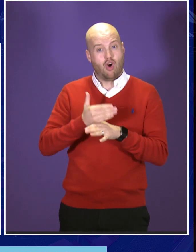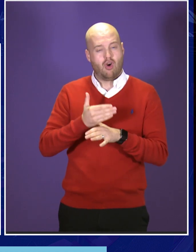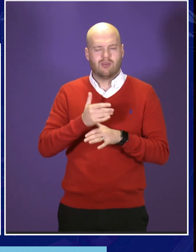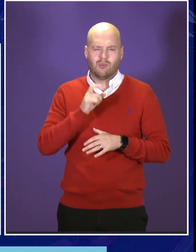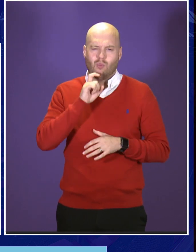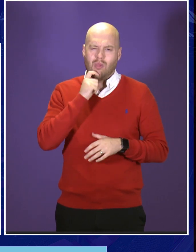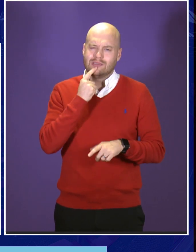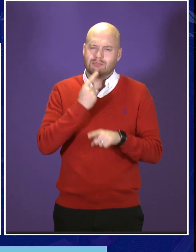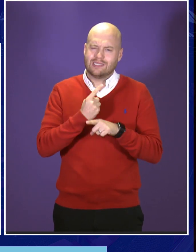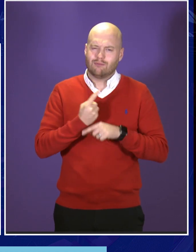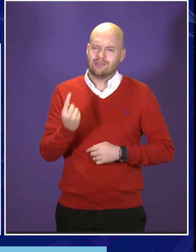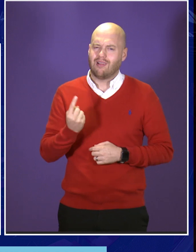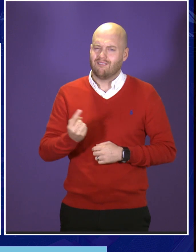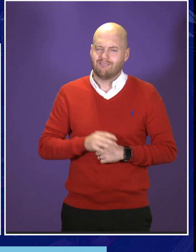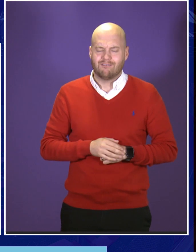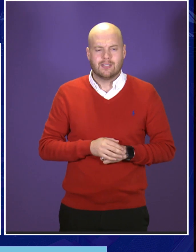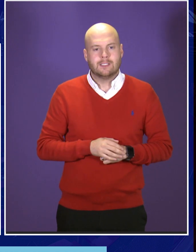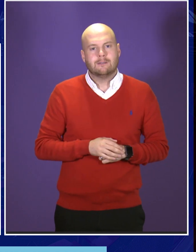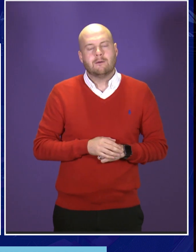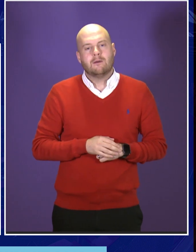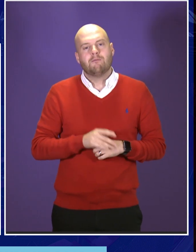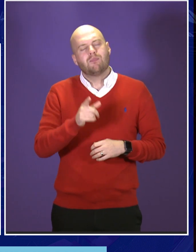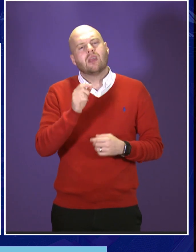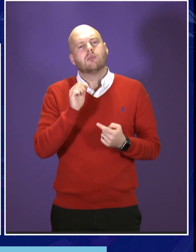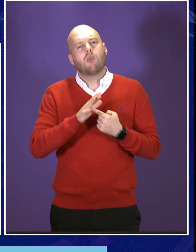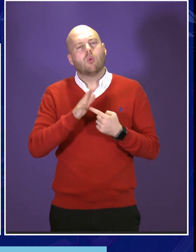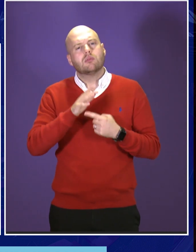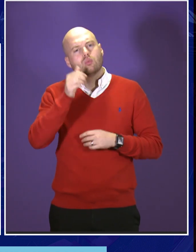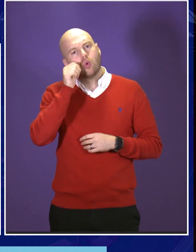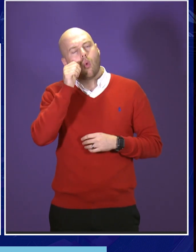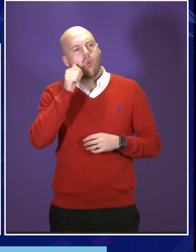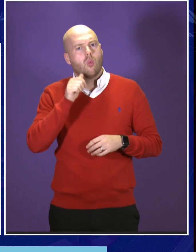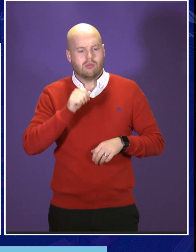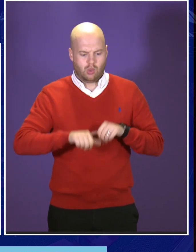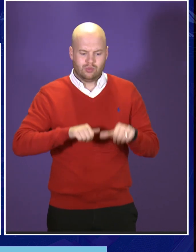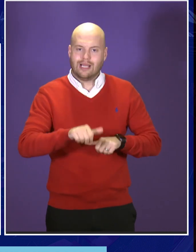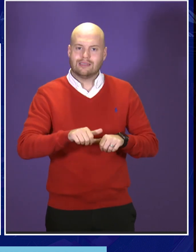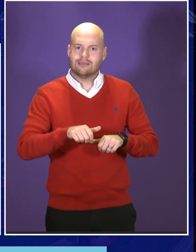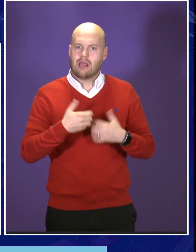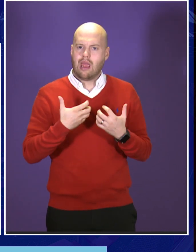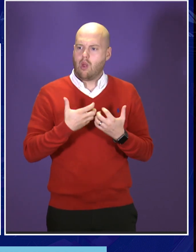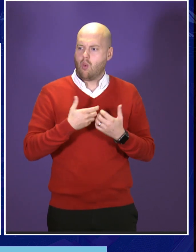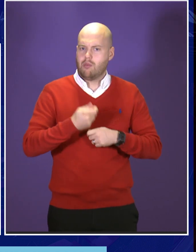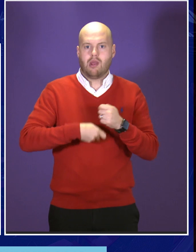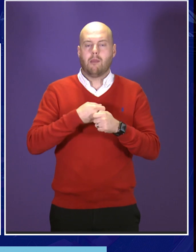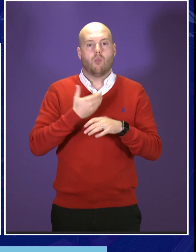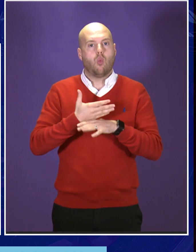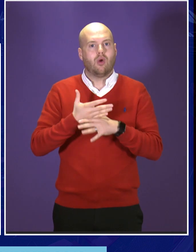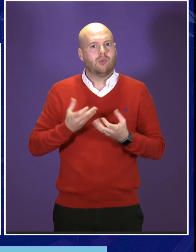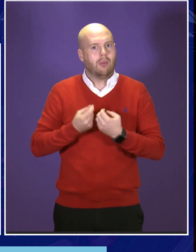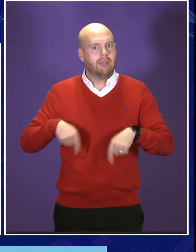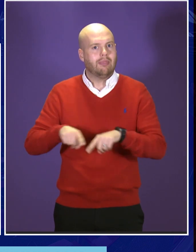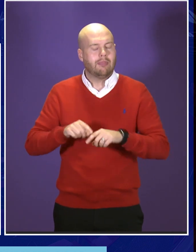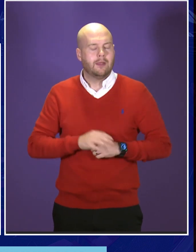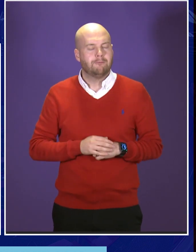Yet it is important to note the process that led us to working with and supporting such talents. You see, in the fully formed opinion